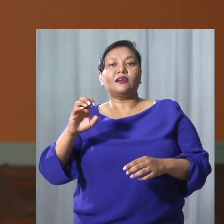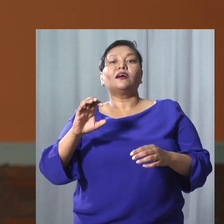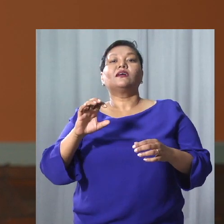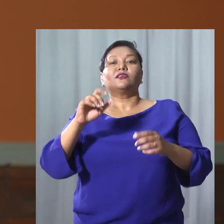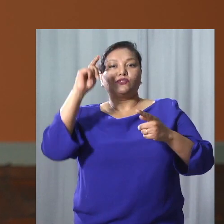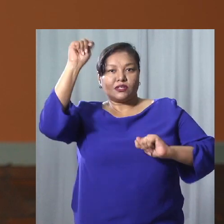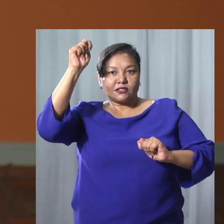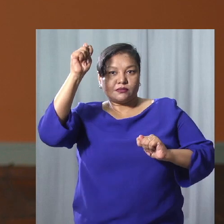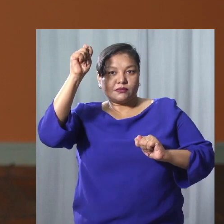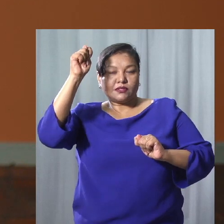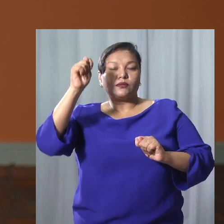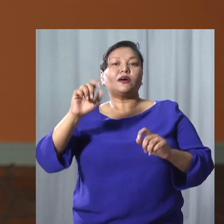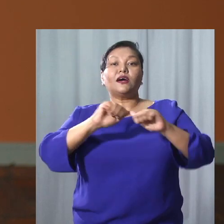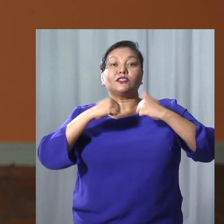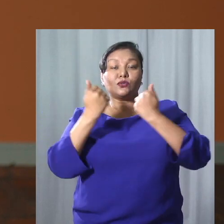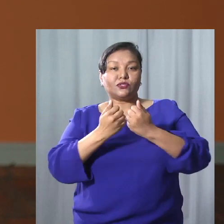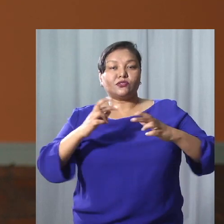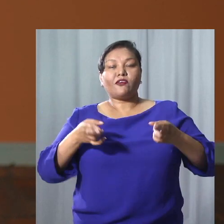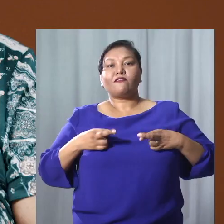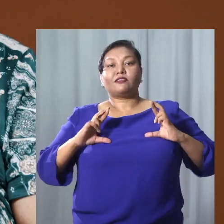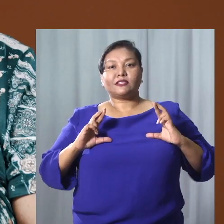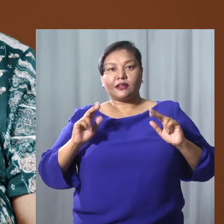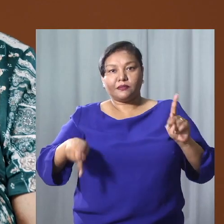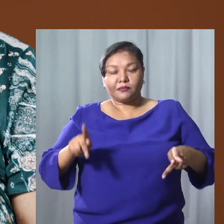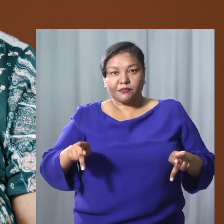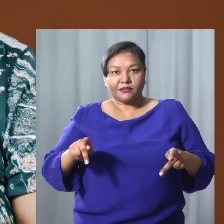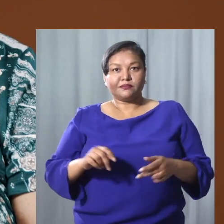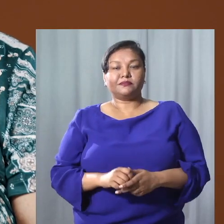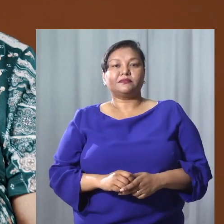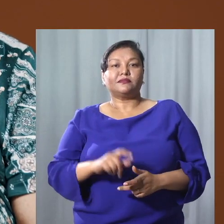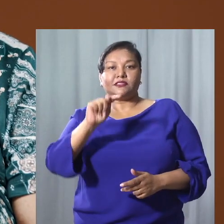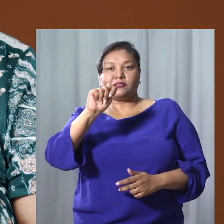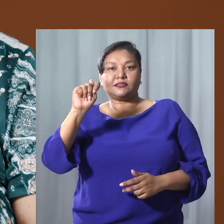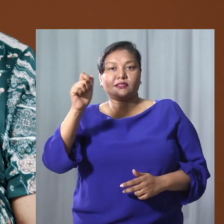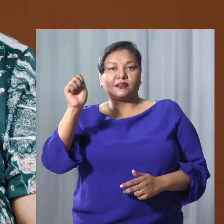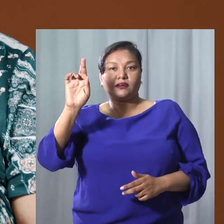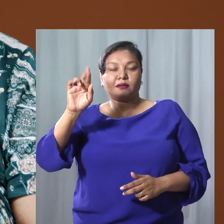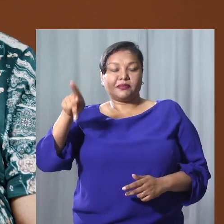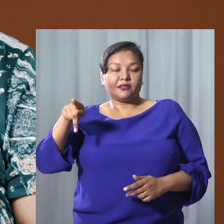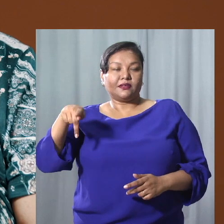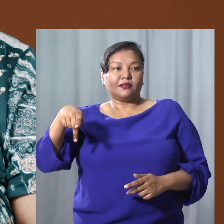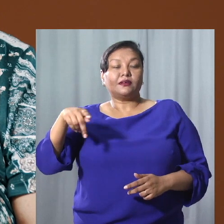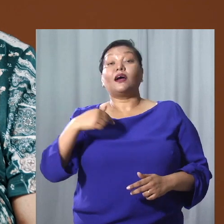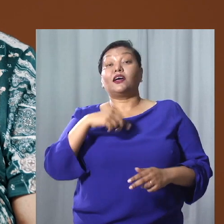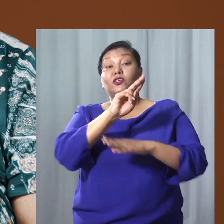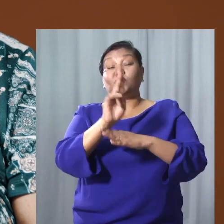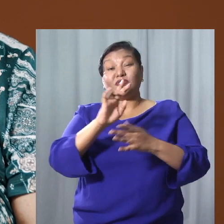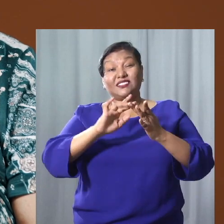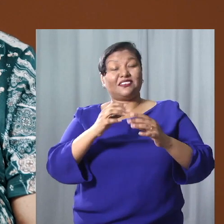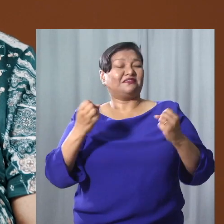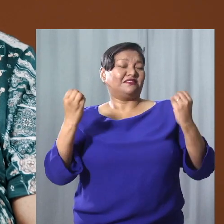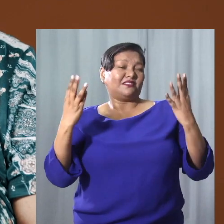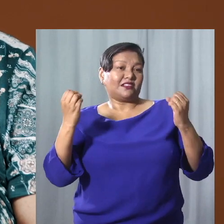Tobago Association of Retired Persons. I use the internet a lot. I